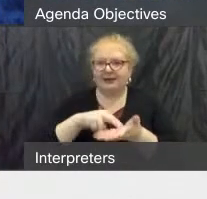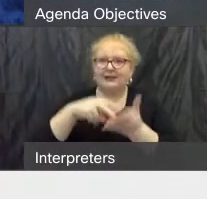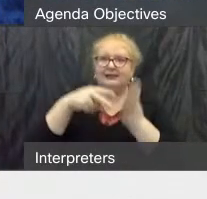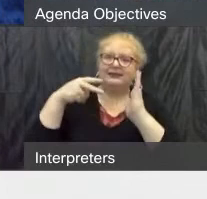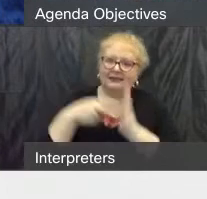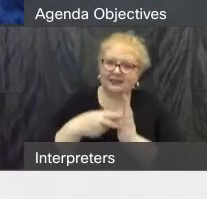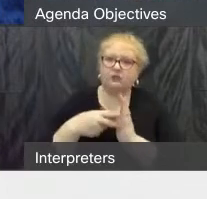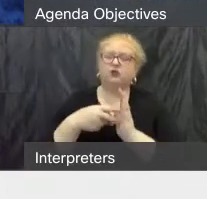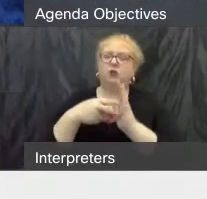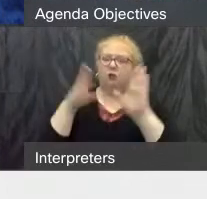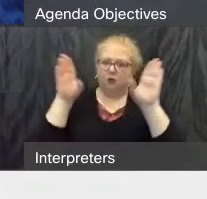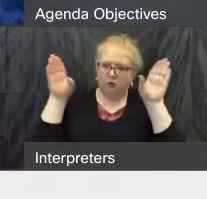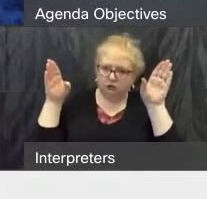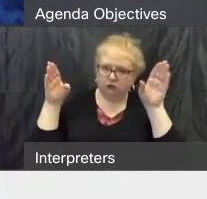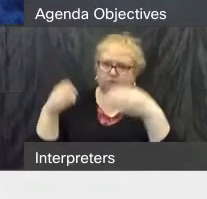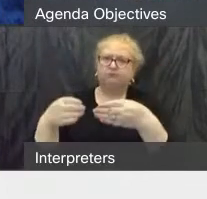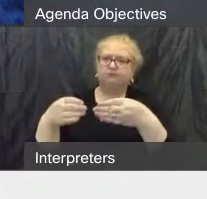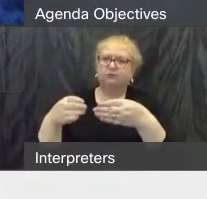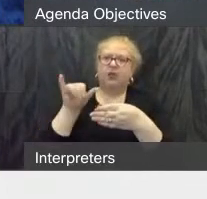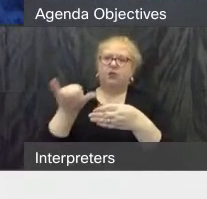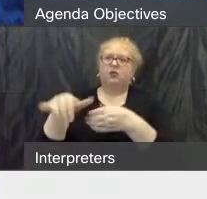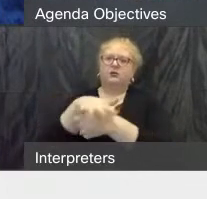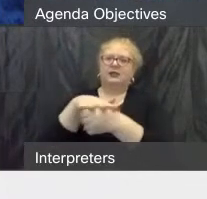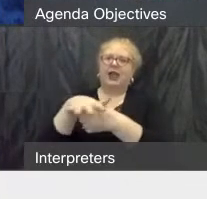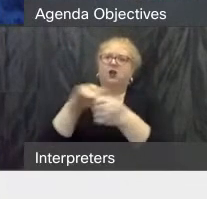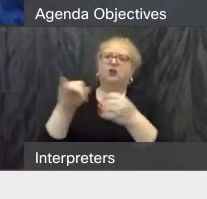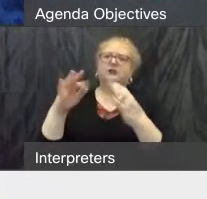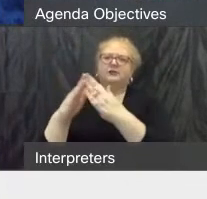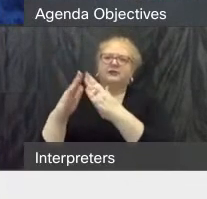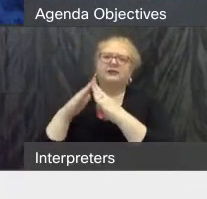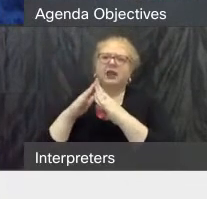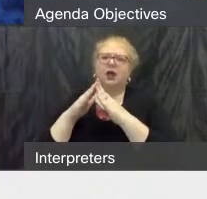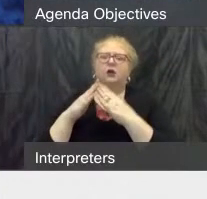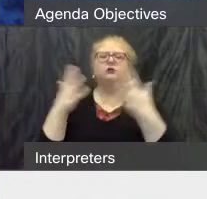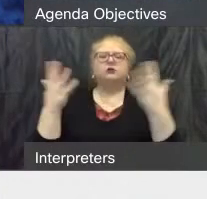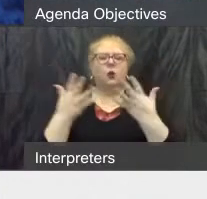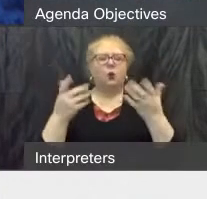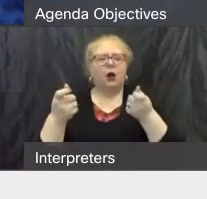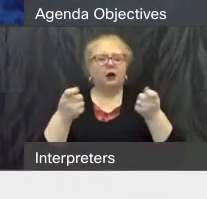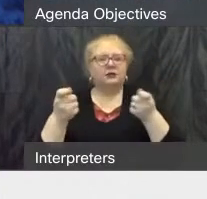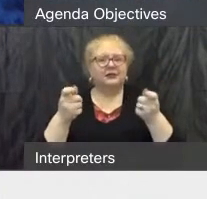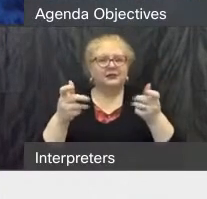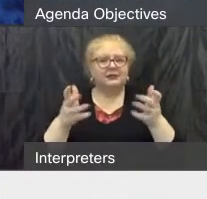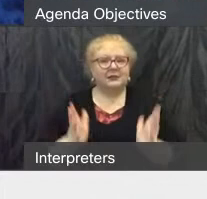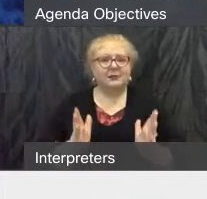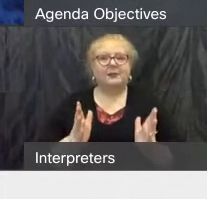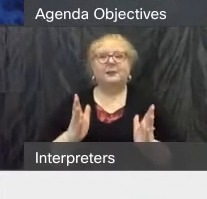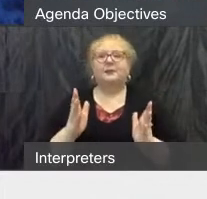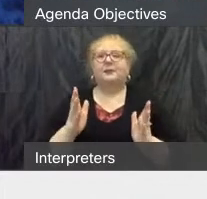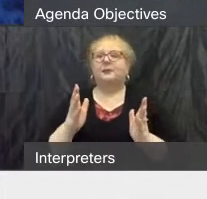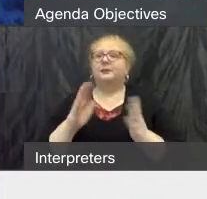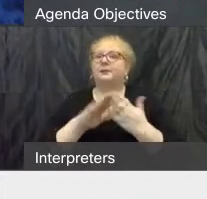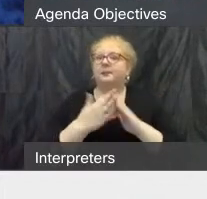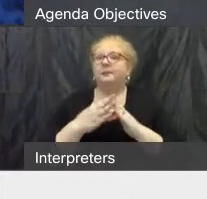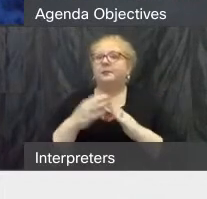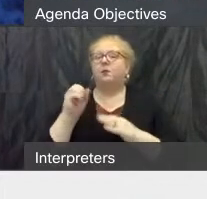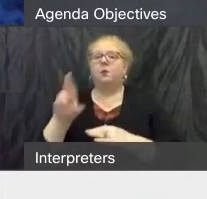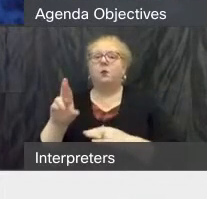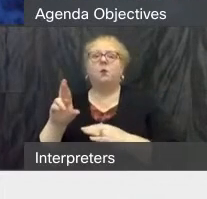So I'm wondering whether the mayor or the city manager, is there something else we can do to ensure that